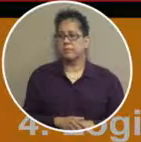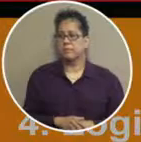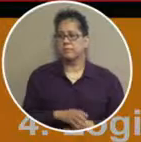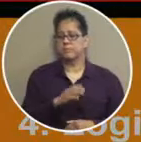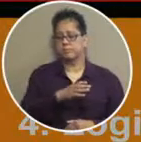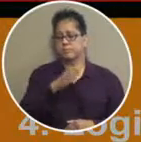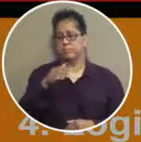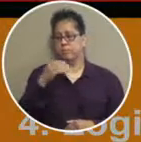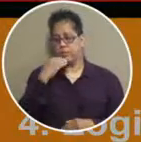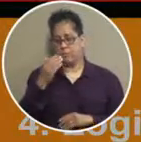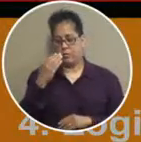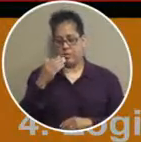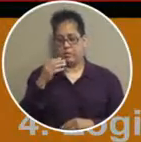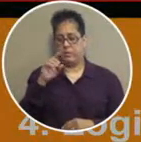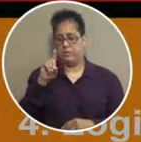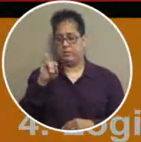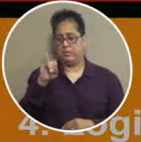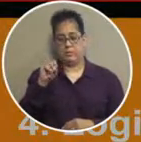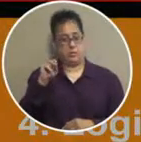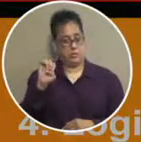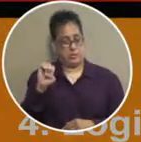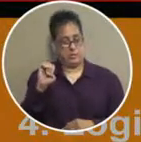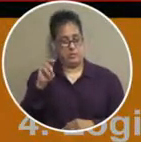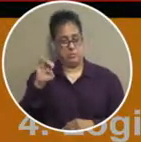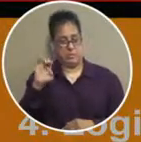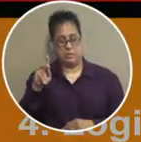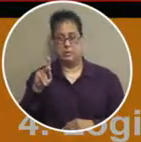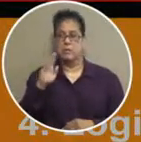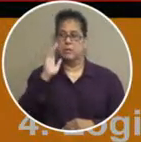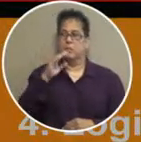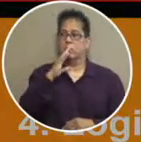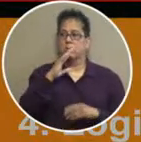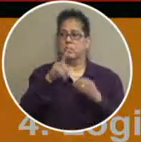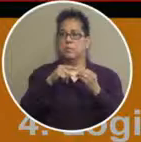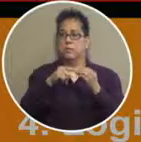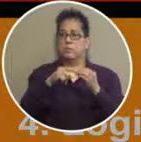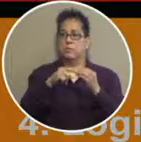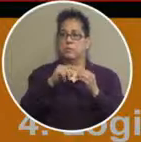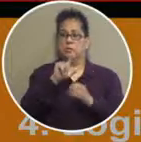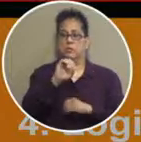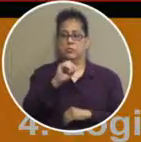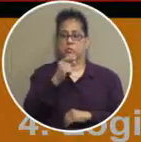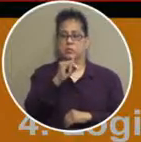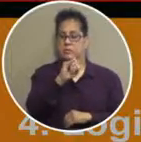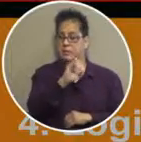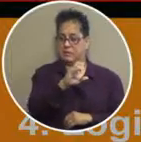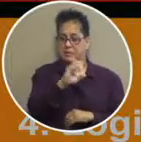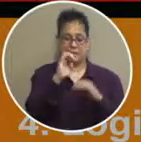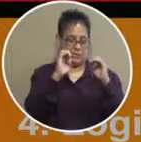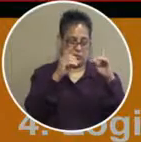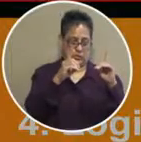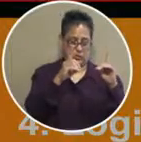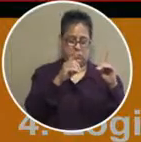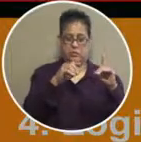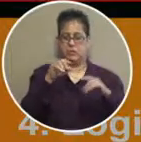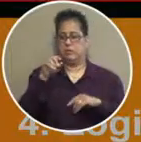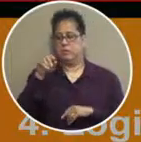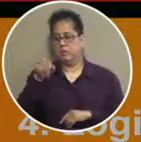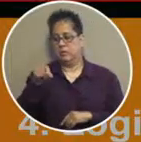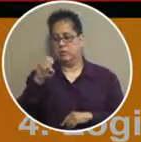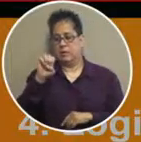Good morning, it's Dion Mack. I'll be covering logistics and education. For this section, I will be joined by Ms. Emma